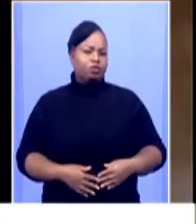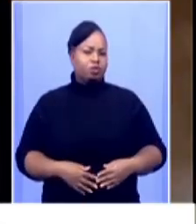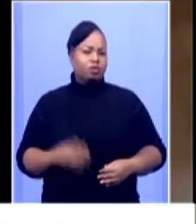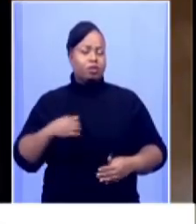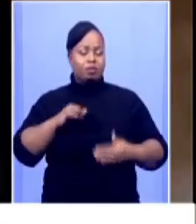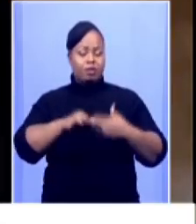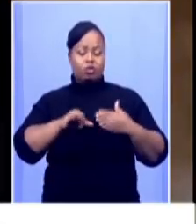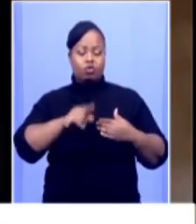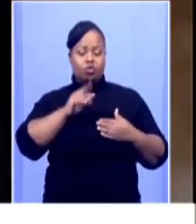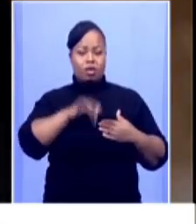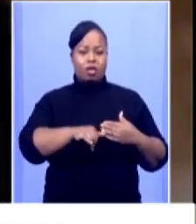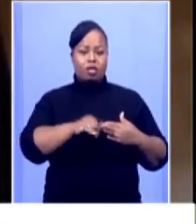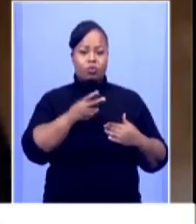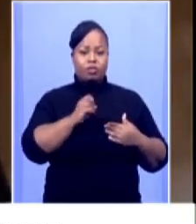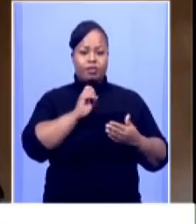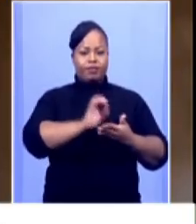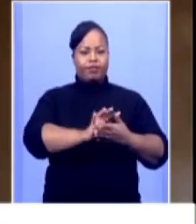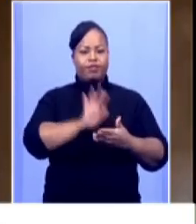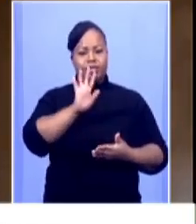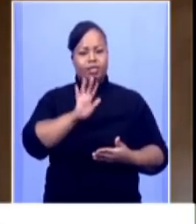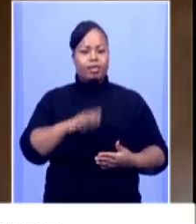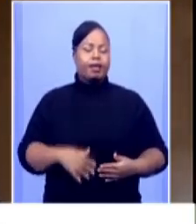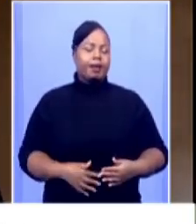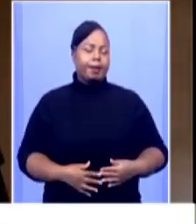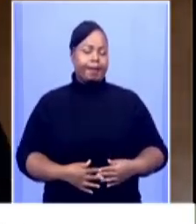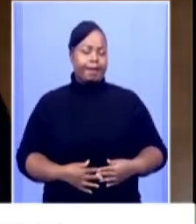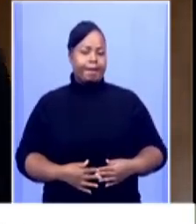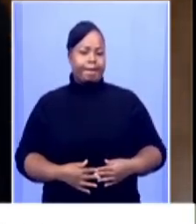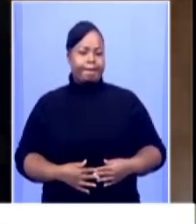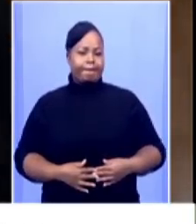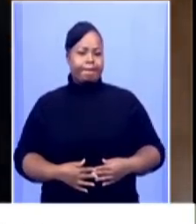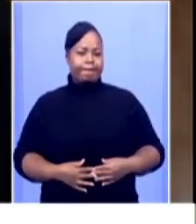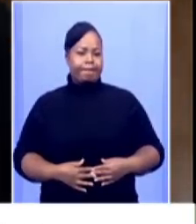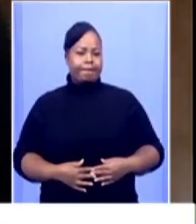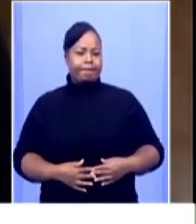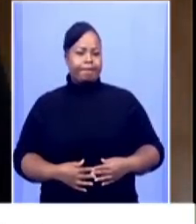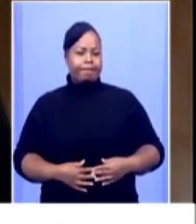2015, just for interest sake. But Okay, thank you.